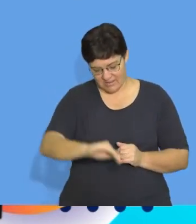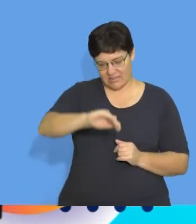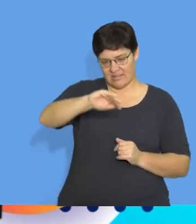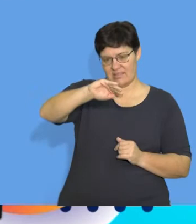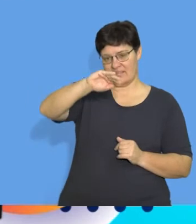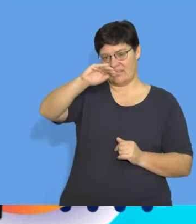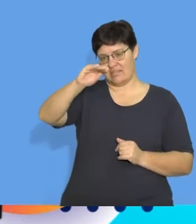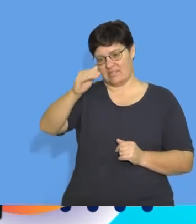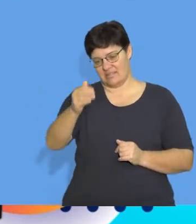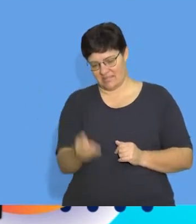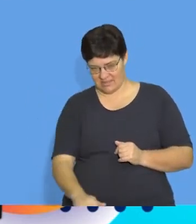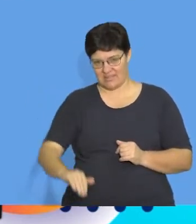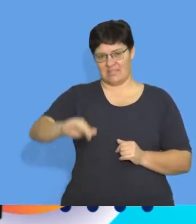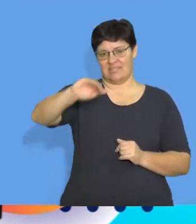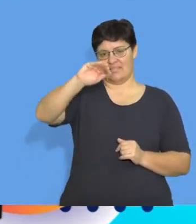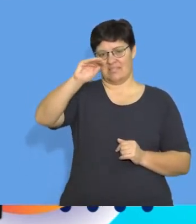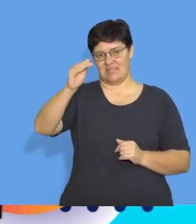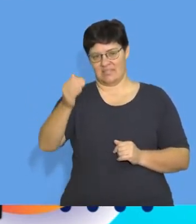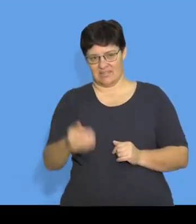gets faster. That's the same.